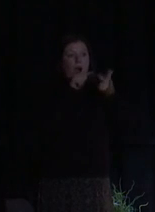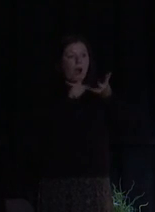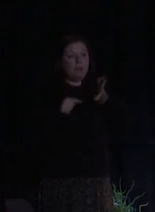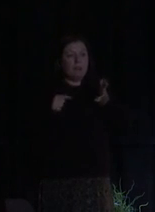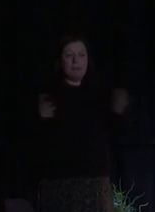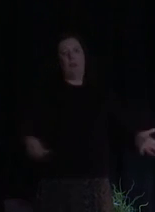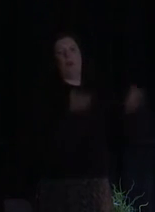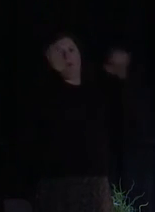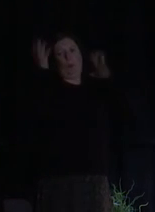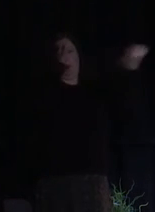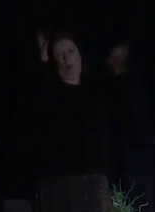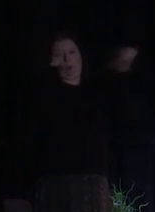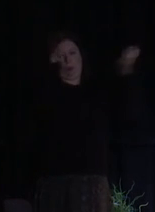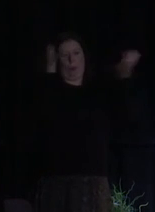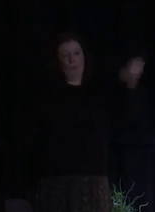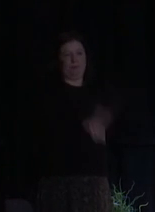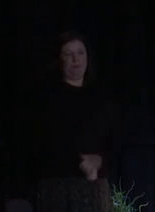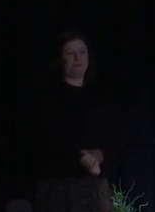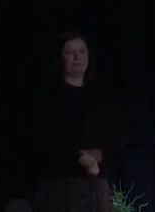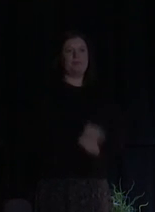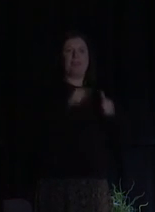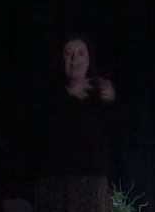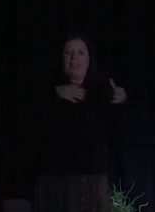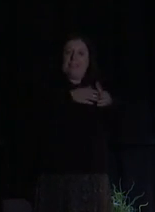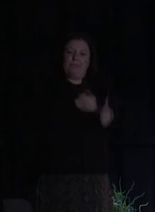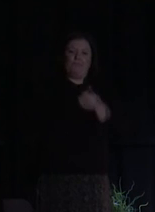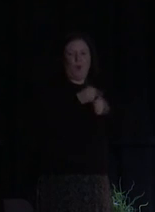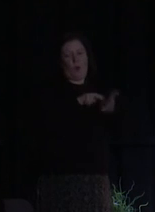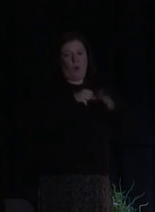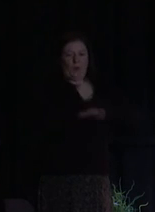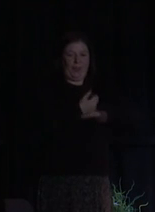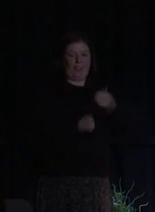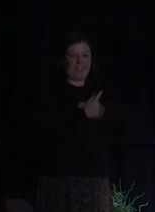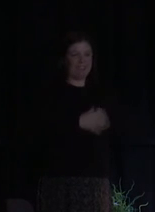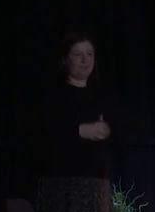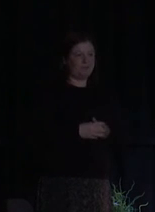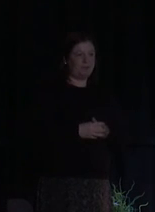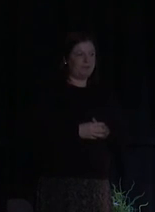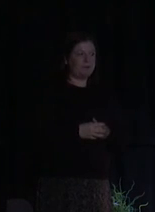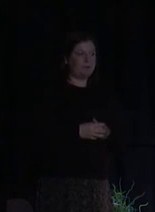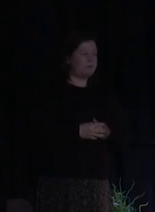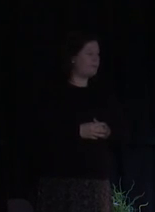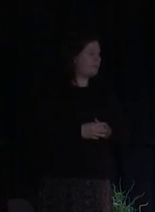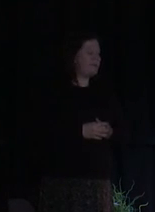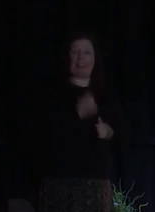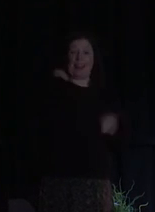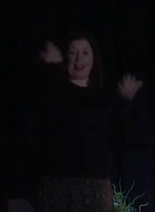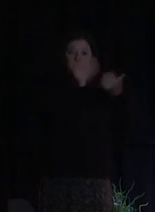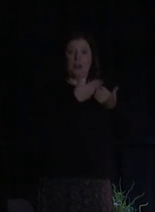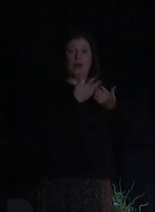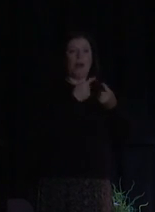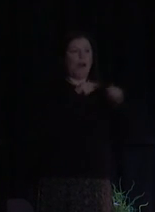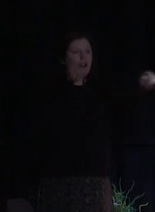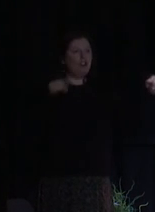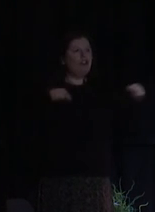Catherine. Big hurrah, please. Guys, so, what's brilliant is actually, I said last night when the room was